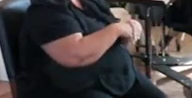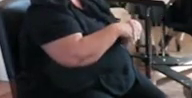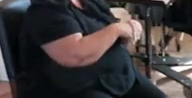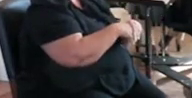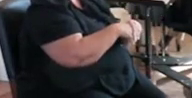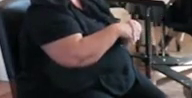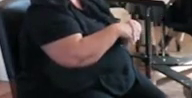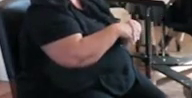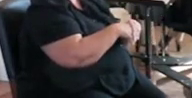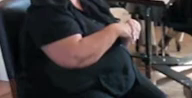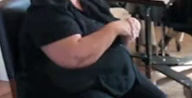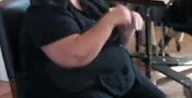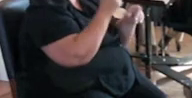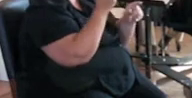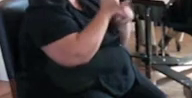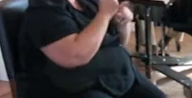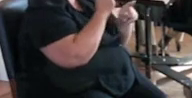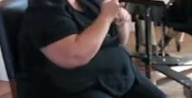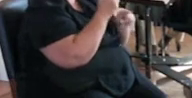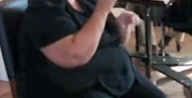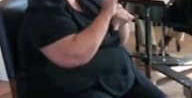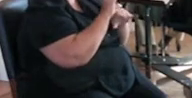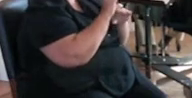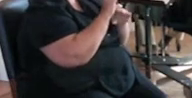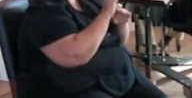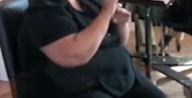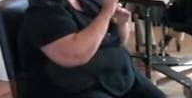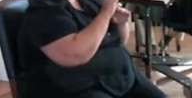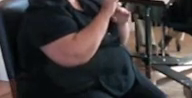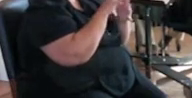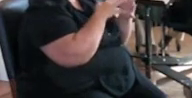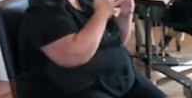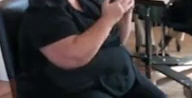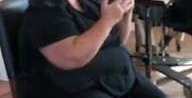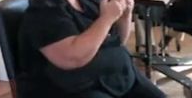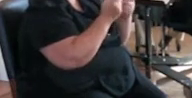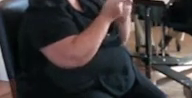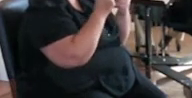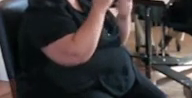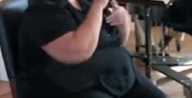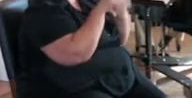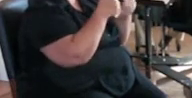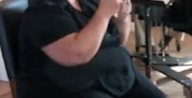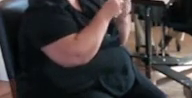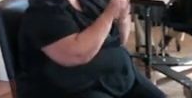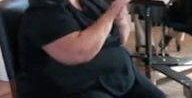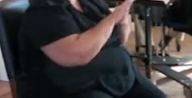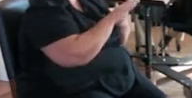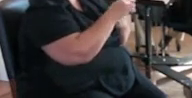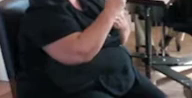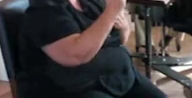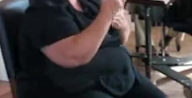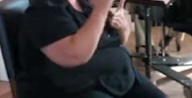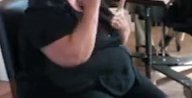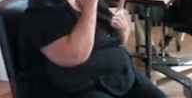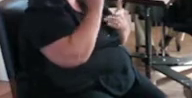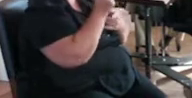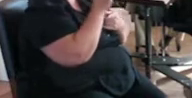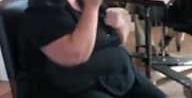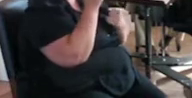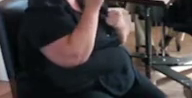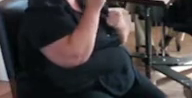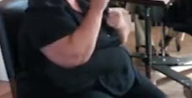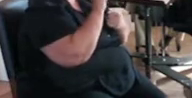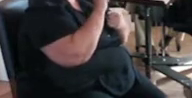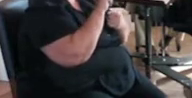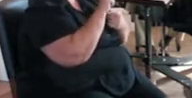In the annual church calendar, we celebrate All Saints' Day, and this year we'll celebrate on November the 6th. But this year we're going to